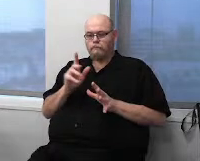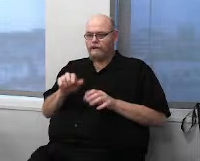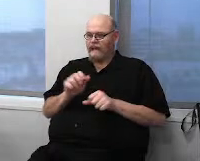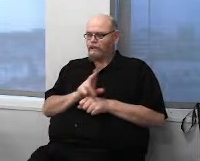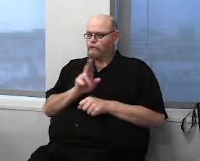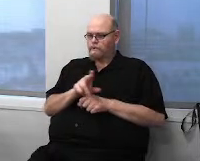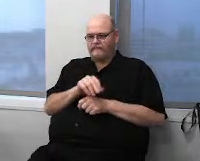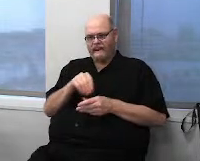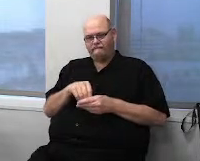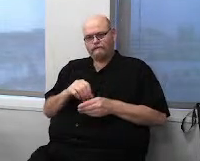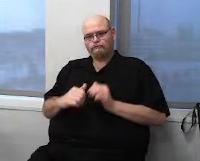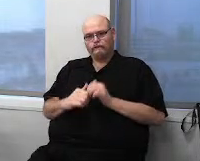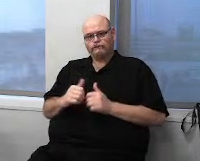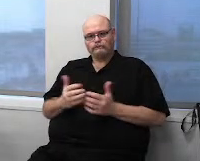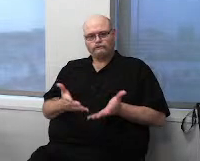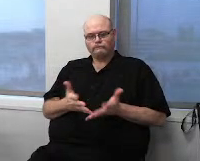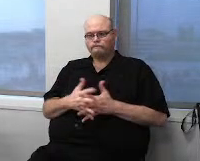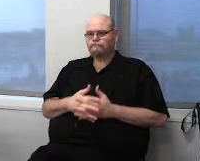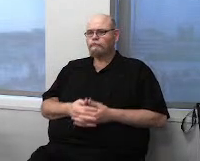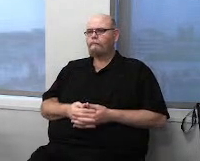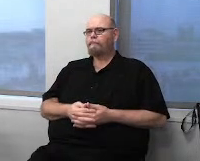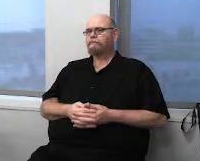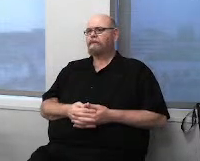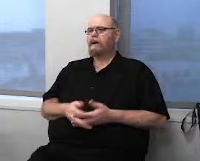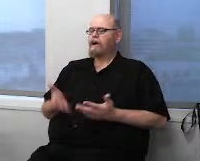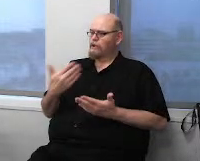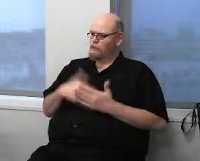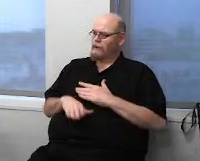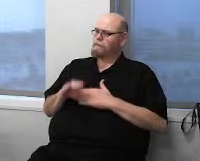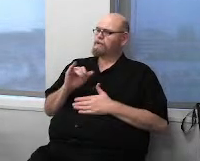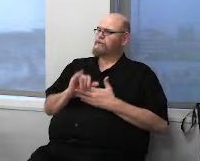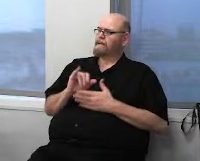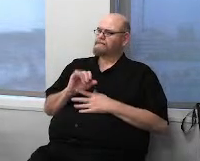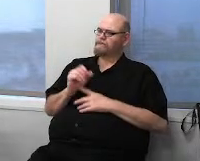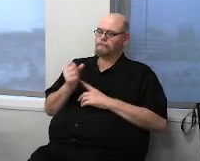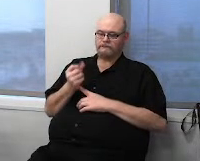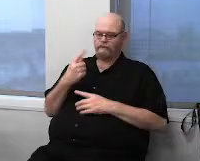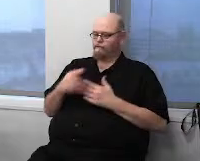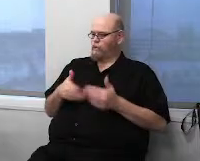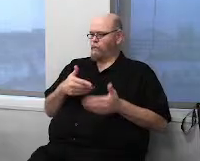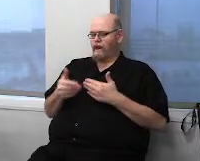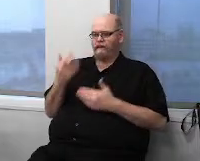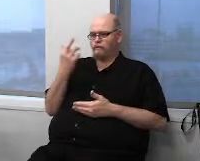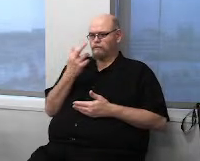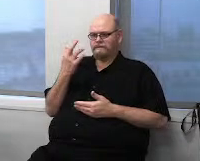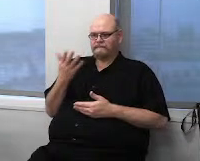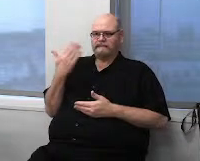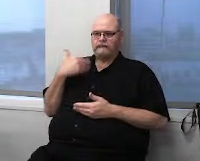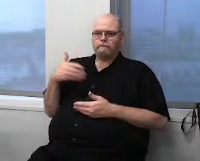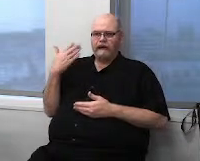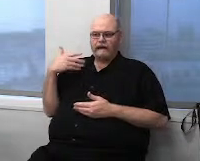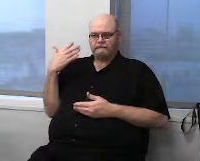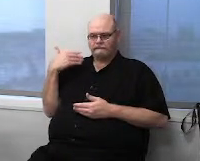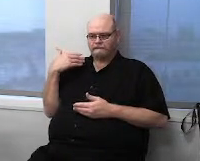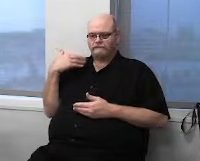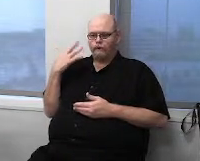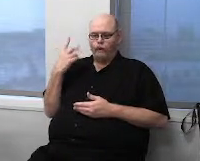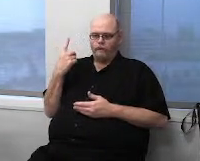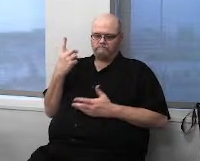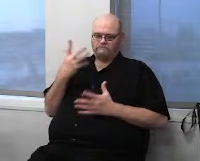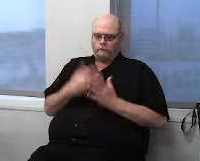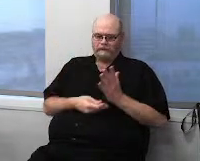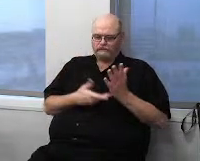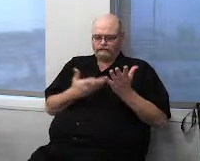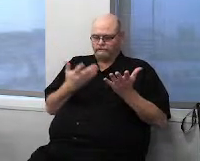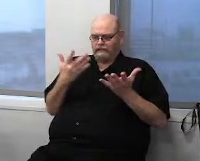whether abandoned, we can utilize infrastructure. Right. In other words, you walked into a situation where, for whatever past